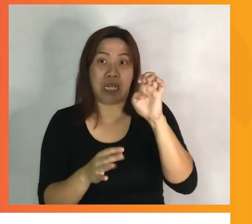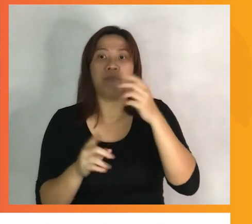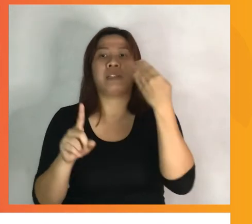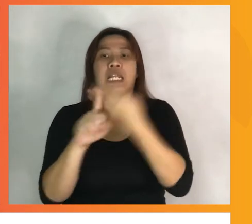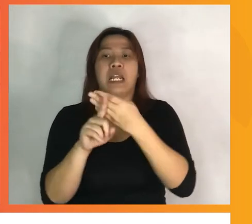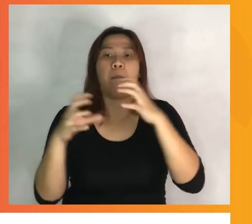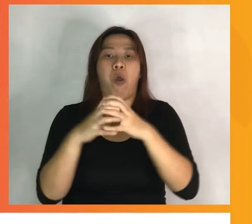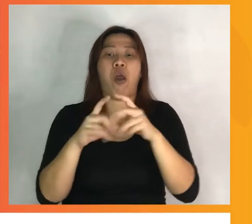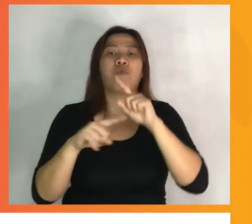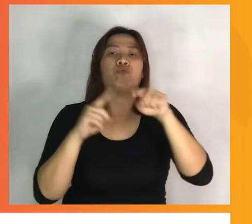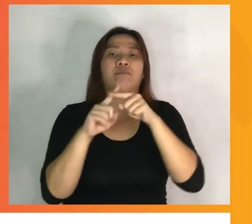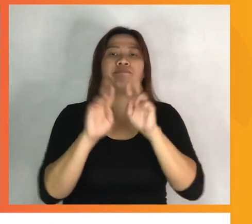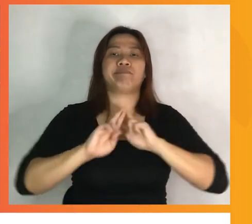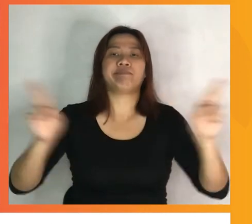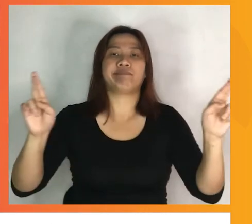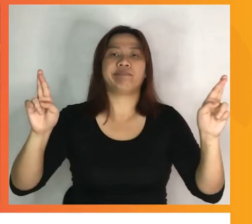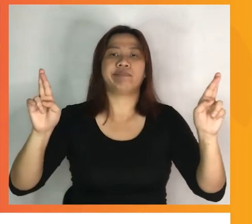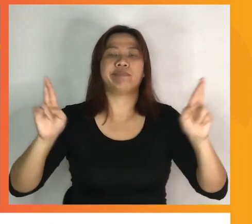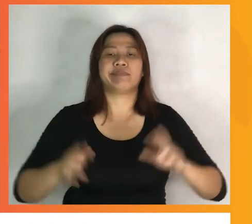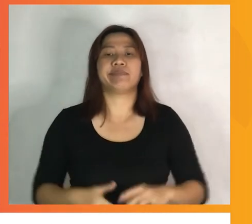ball when they're ready.